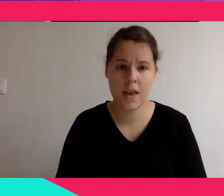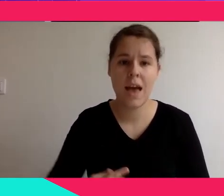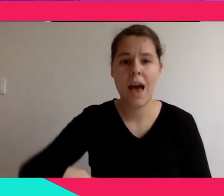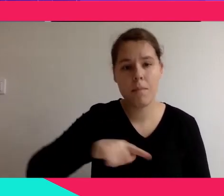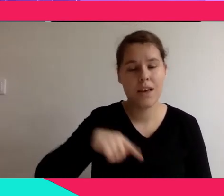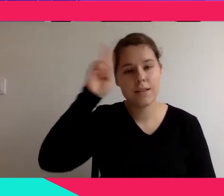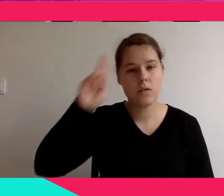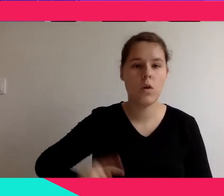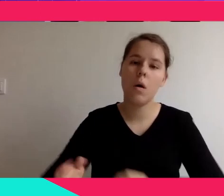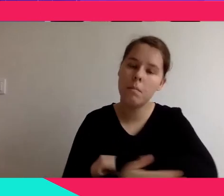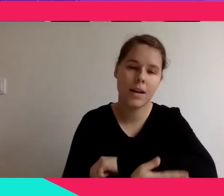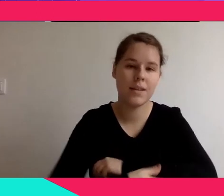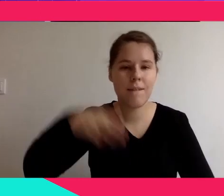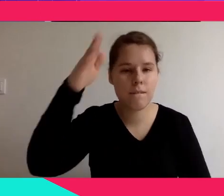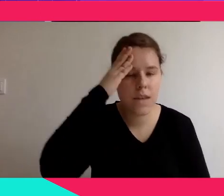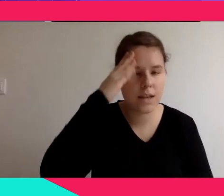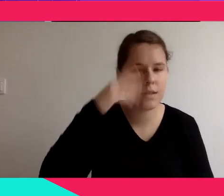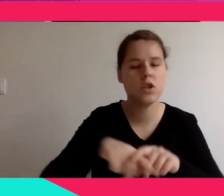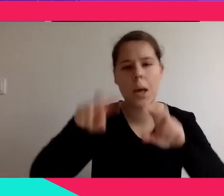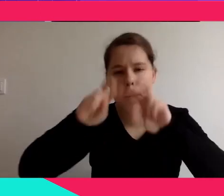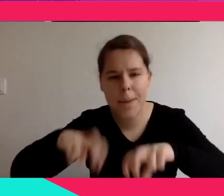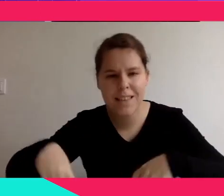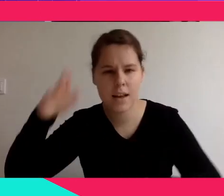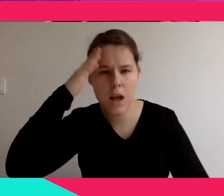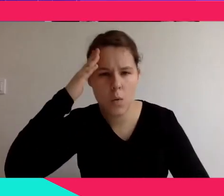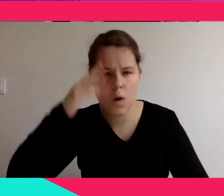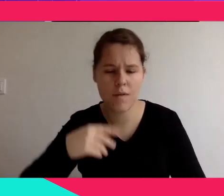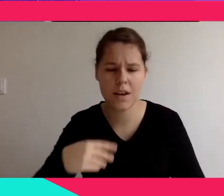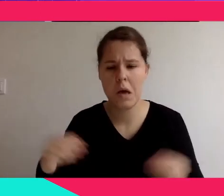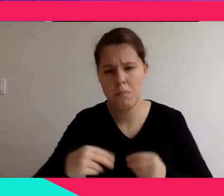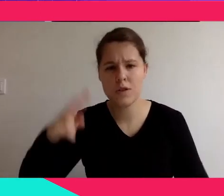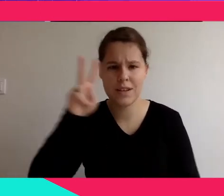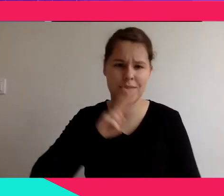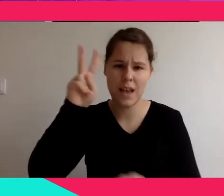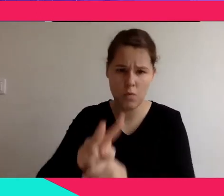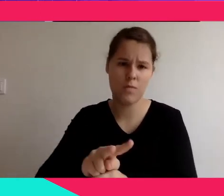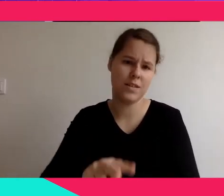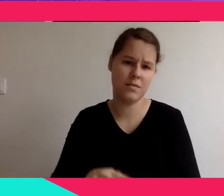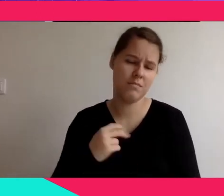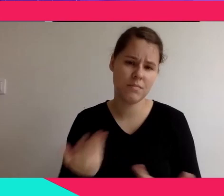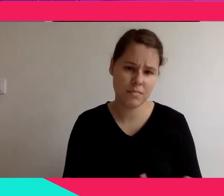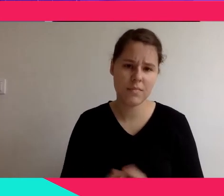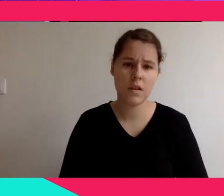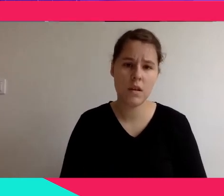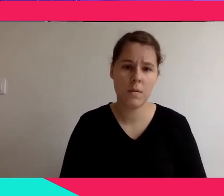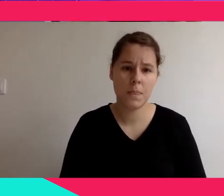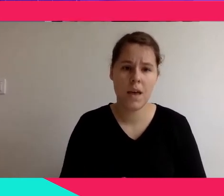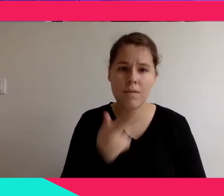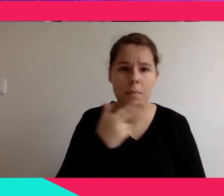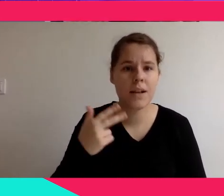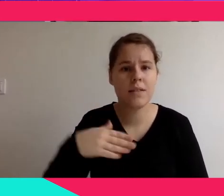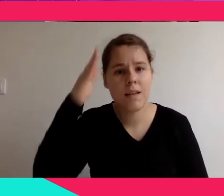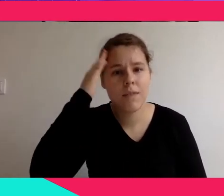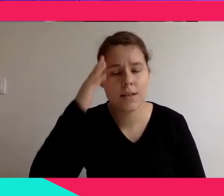is also a very important asset. And that's another argument for opening up our data, because if it's